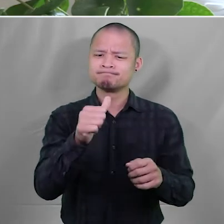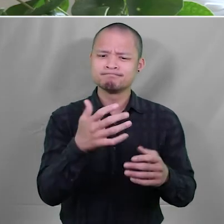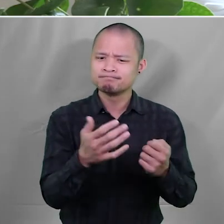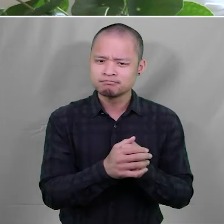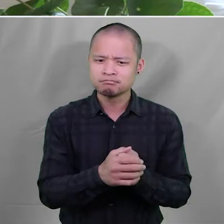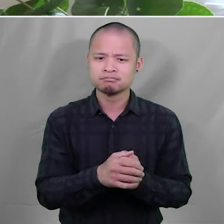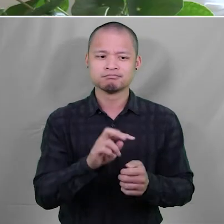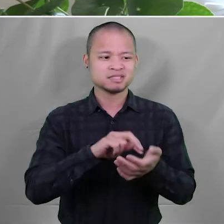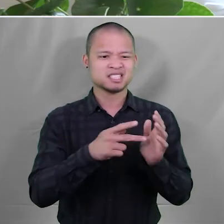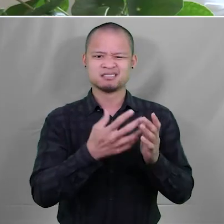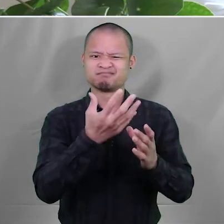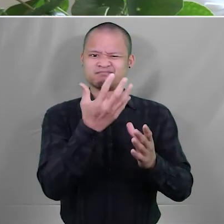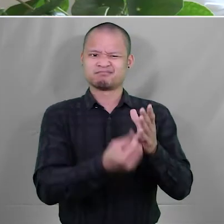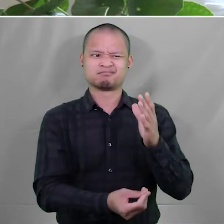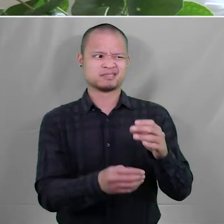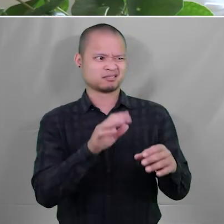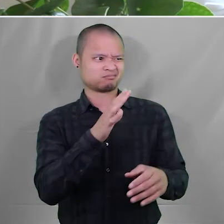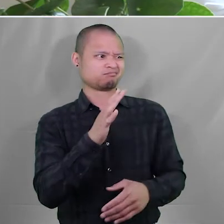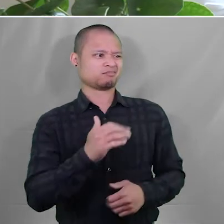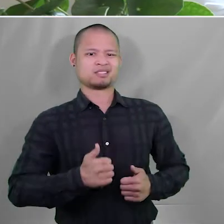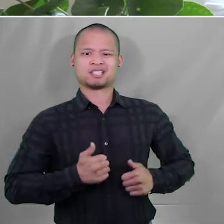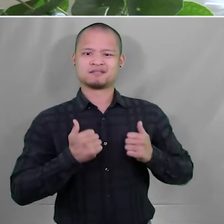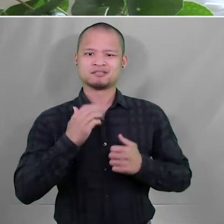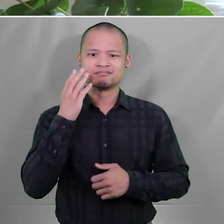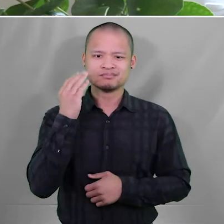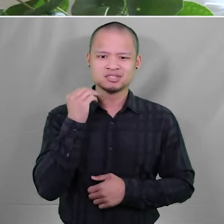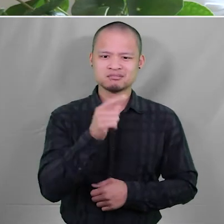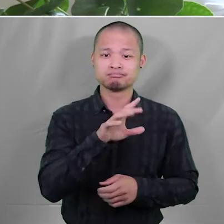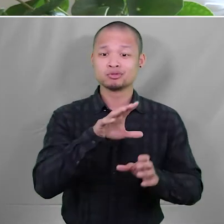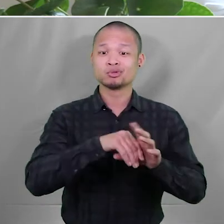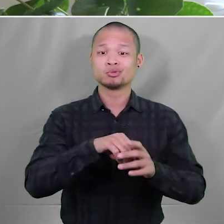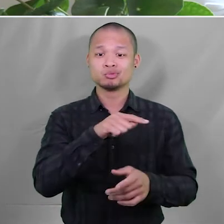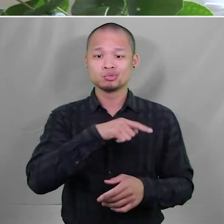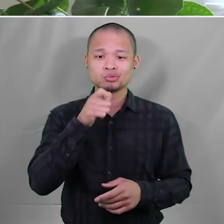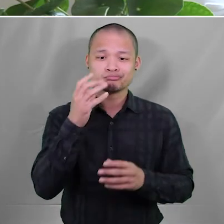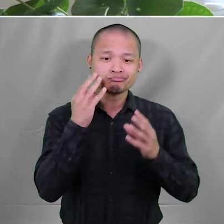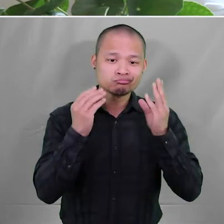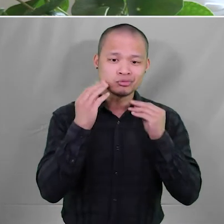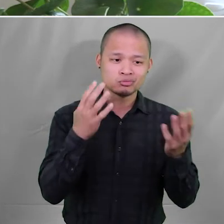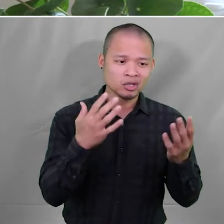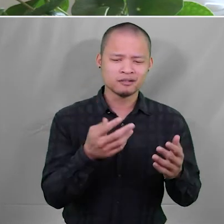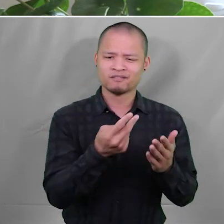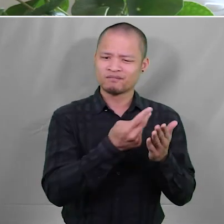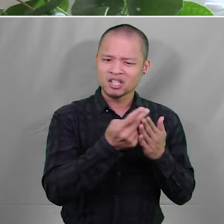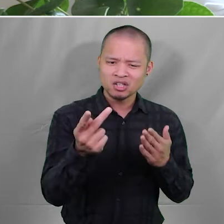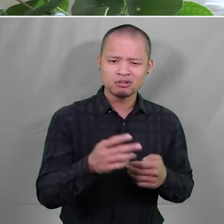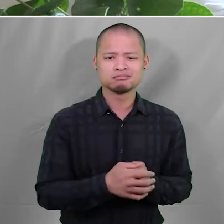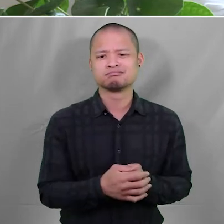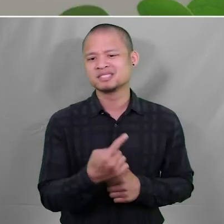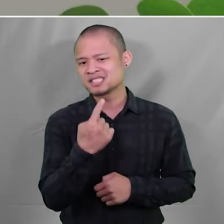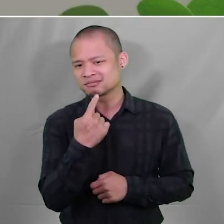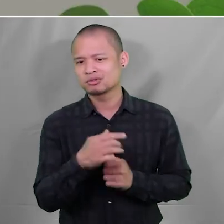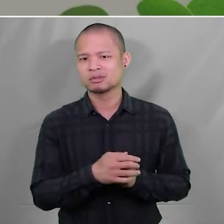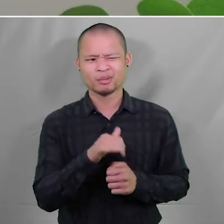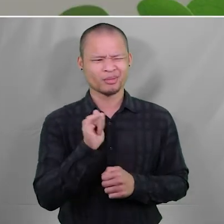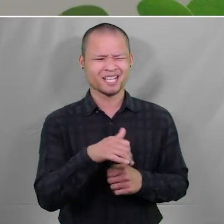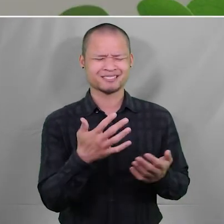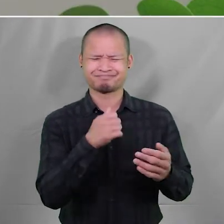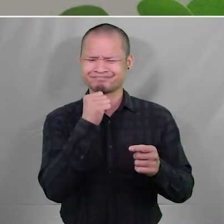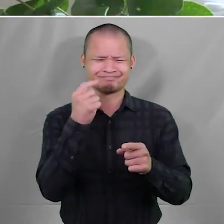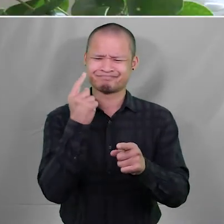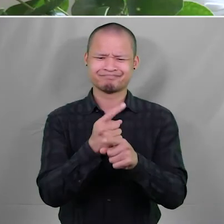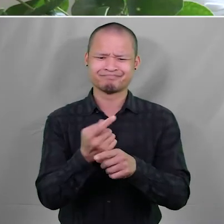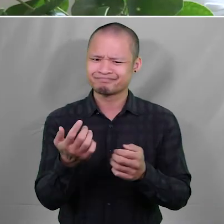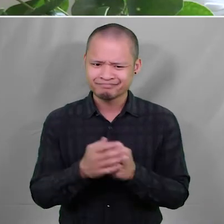people have an impoverishment of life experiences, including those experiences of failure and disappointment. And that is just